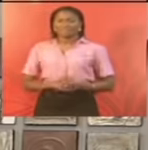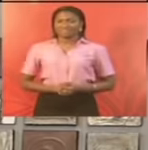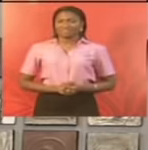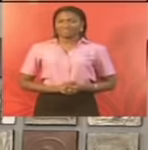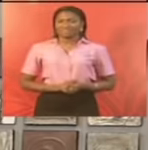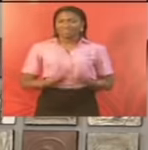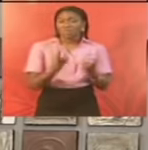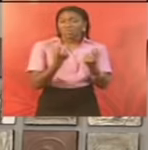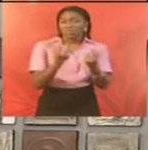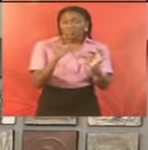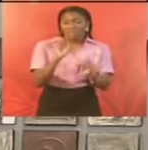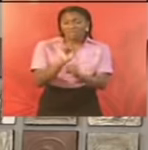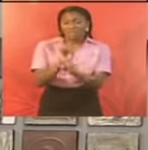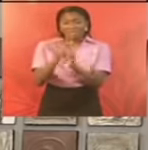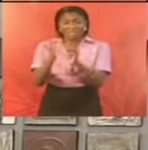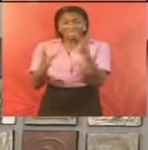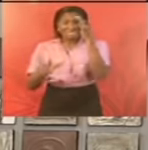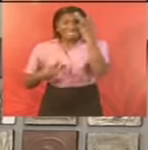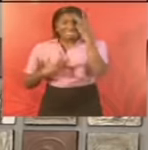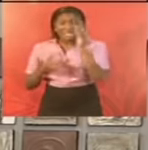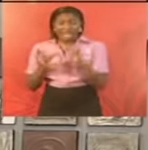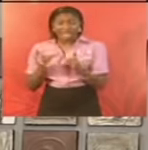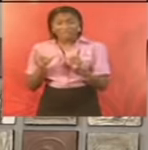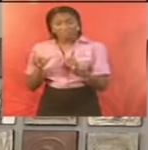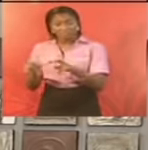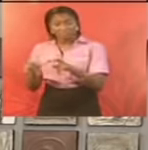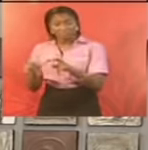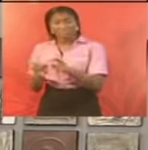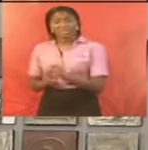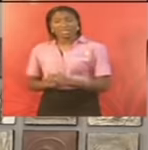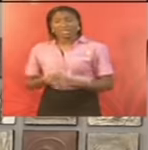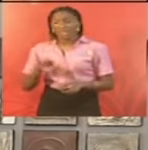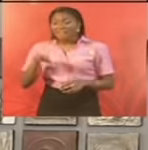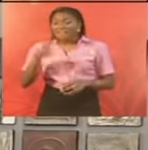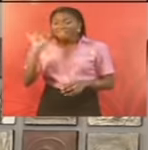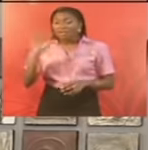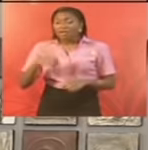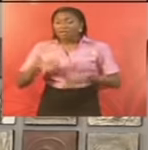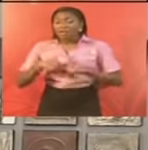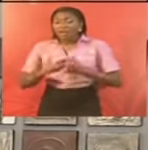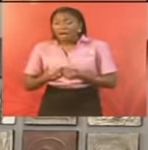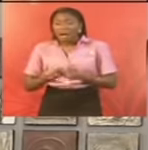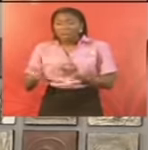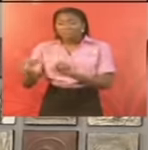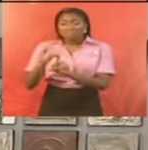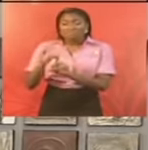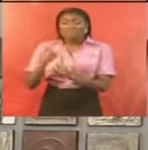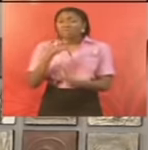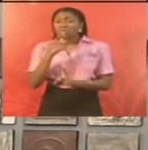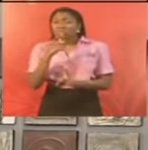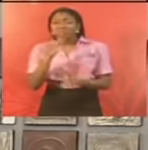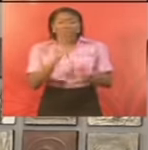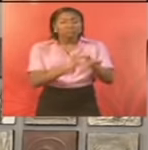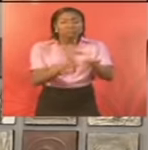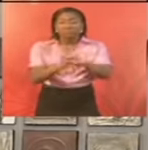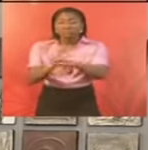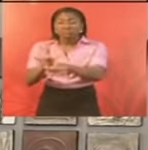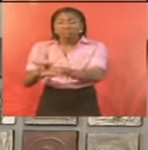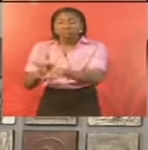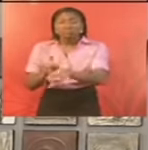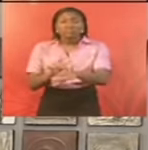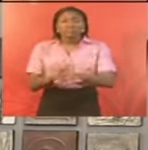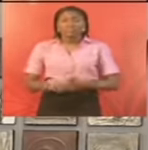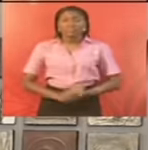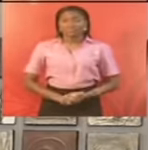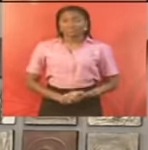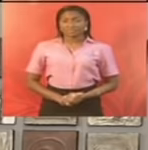tracing process, isolate the appropriate persons, and ensure that there is minimal disruption, although some disruption is